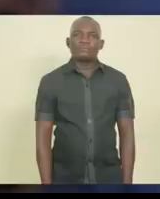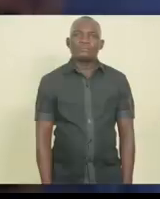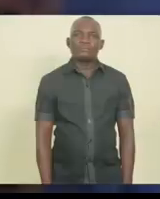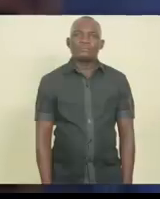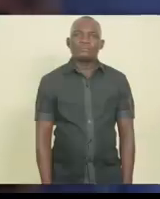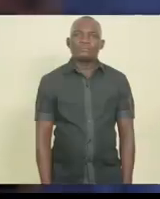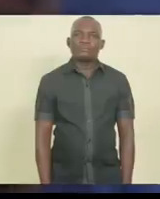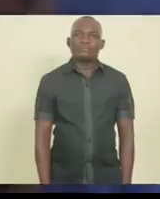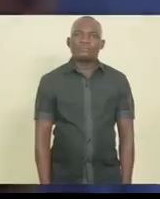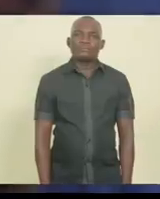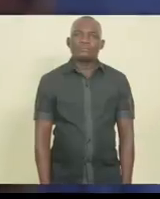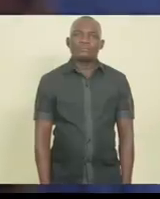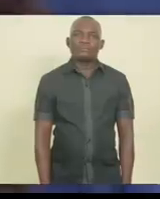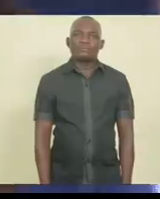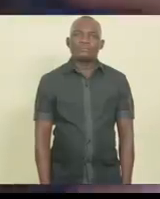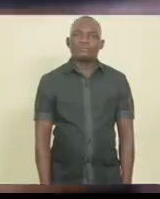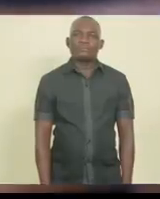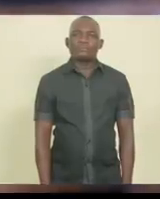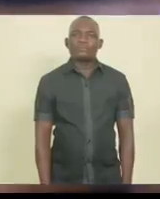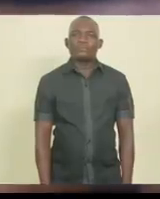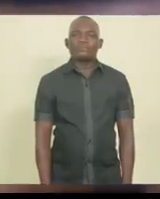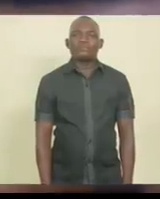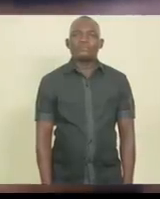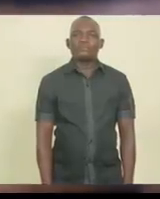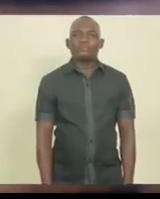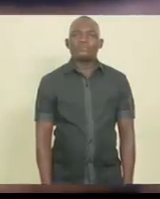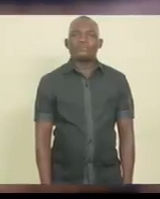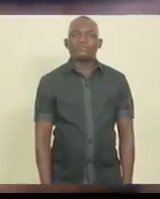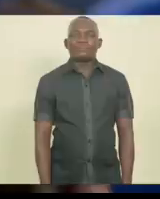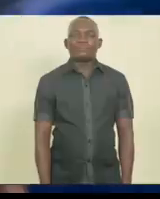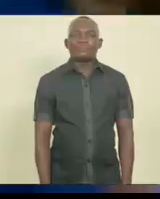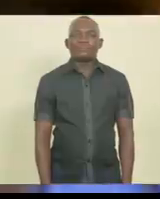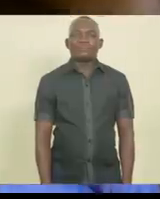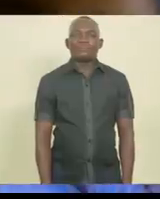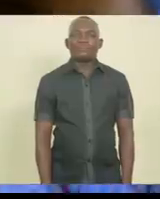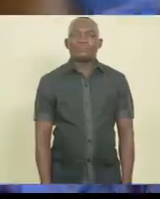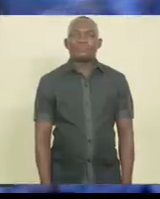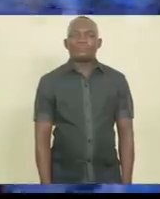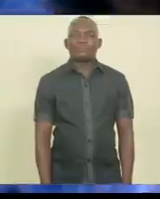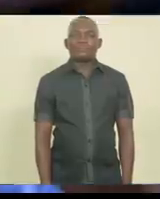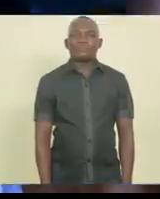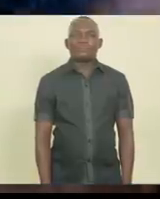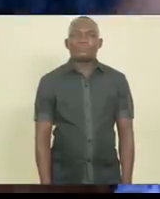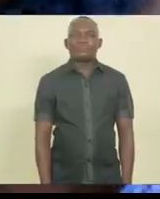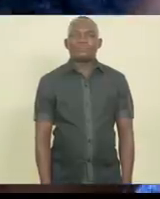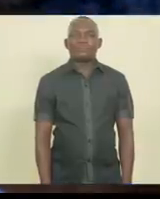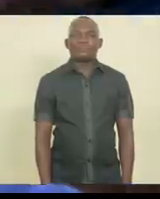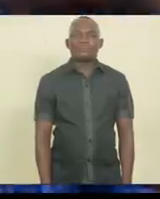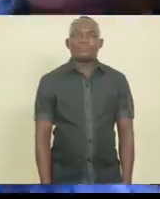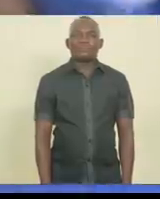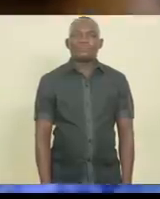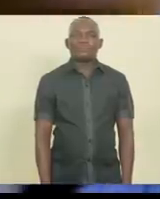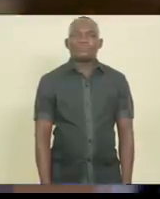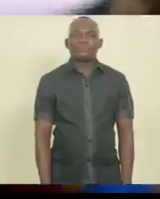sera, sera, sera. Que sera, sera, sera, la, la. Whatever will be, will be. Future for us